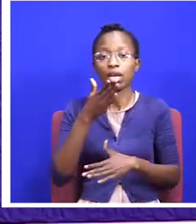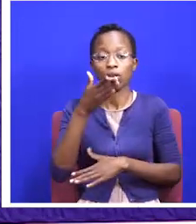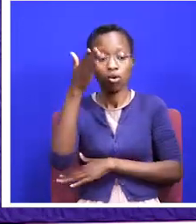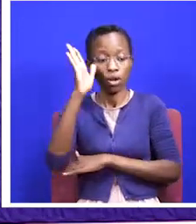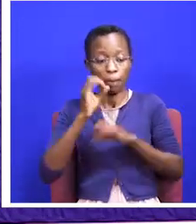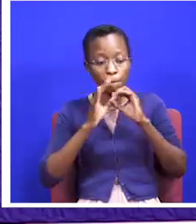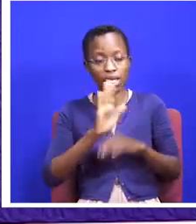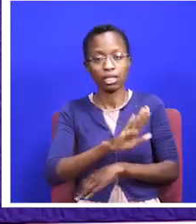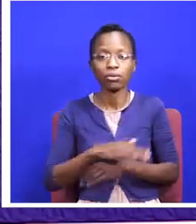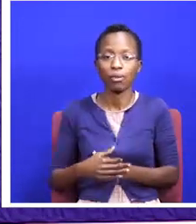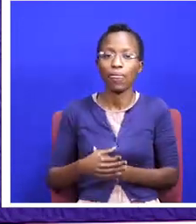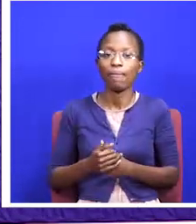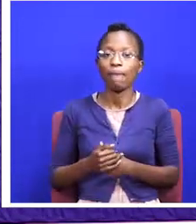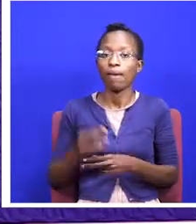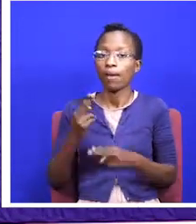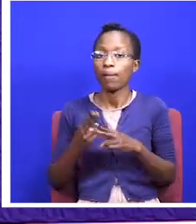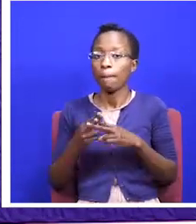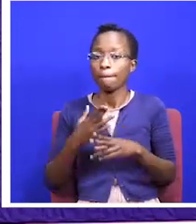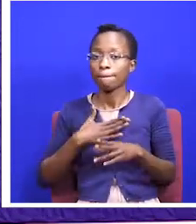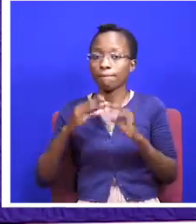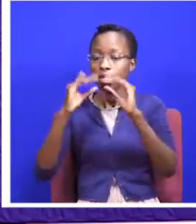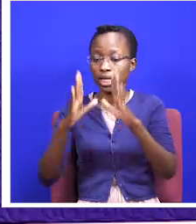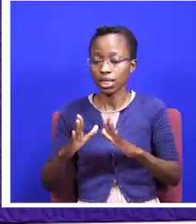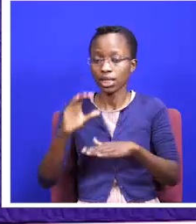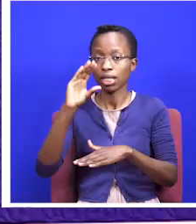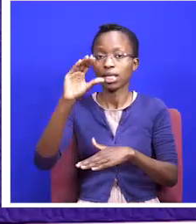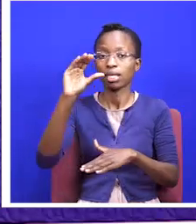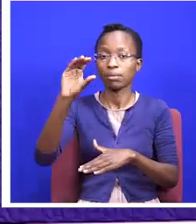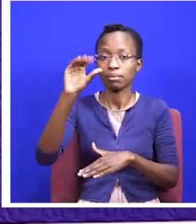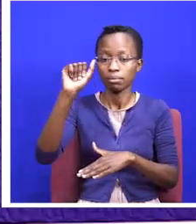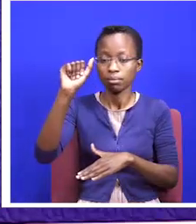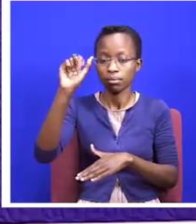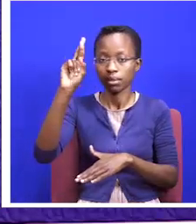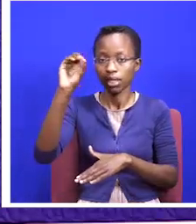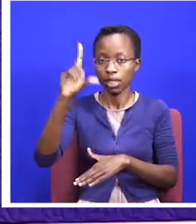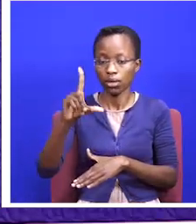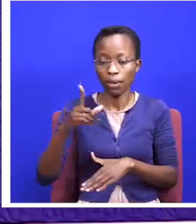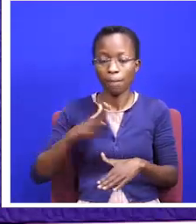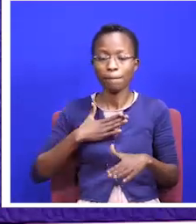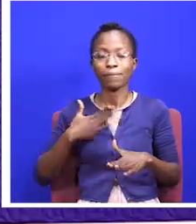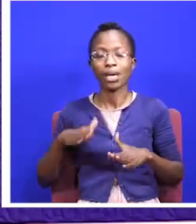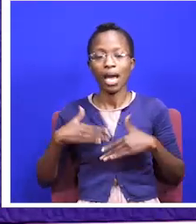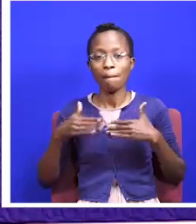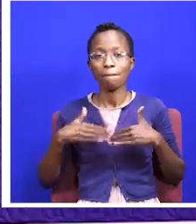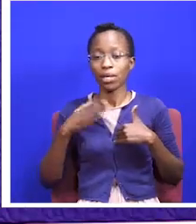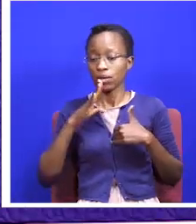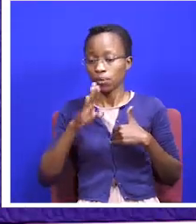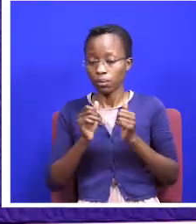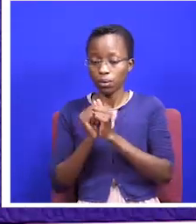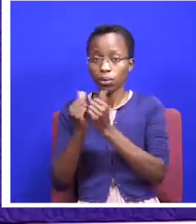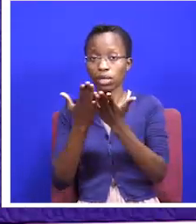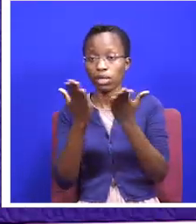and girls. We truly appreciate you and may God bless you. My name is Teacher Carol and